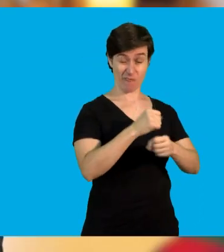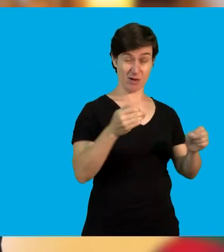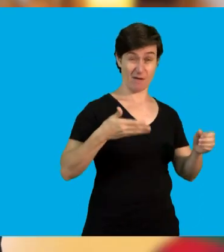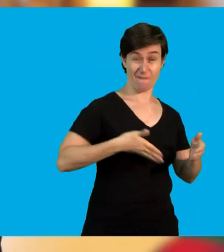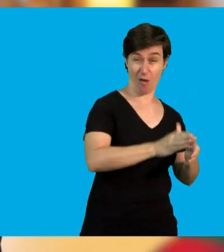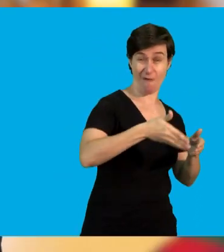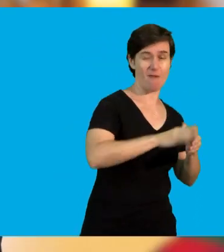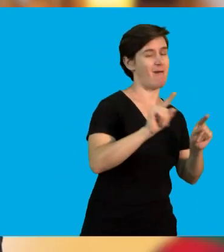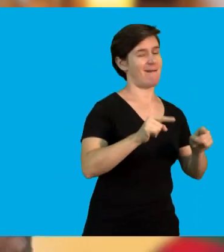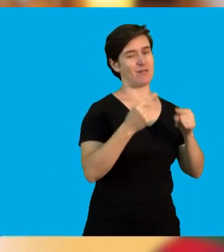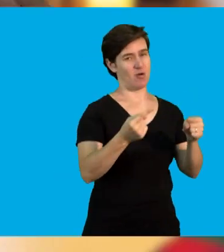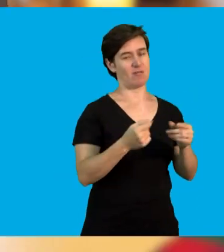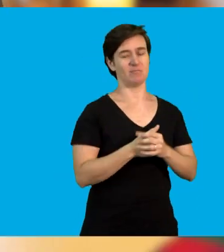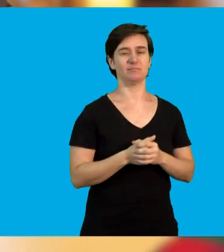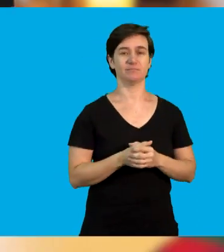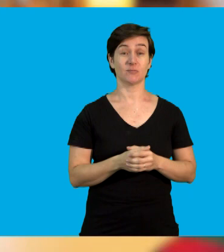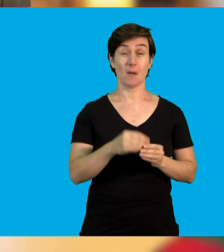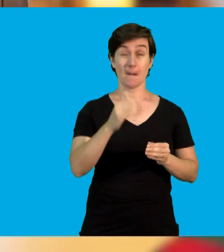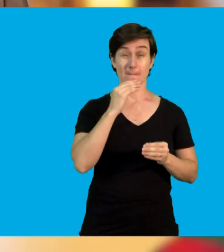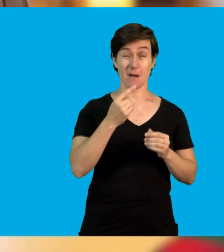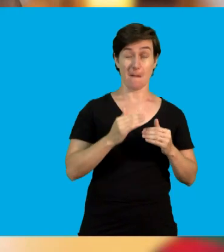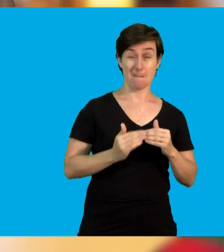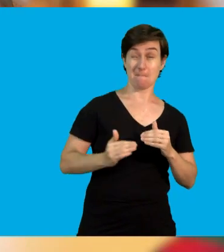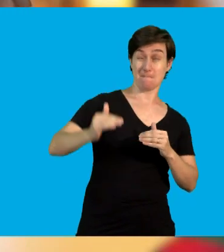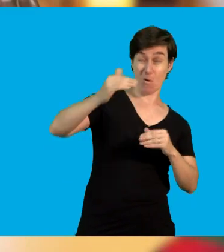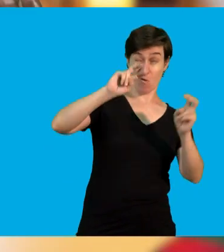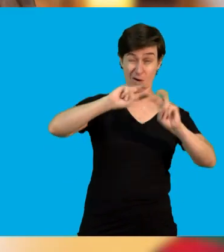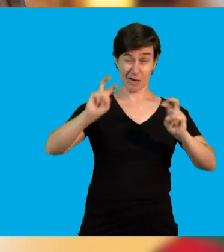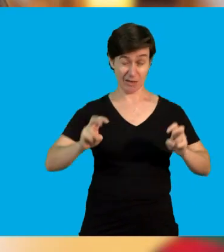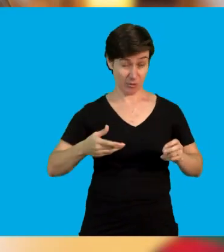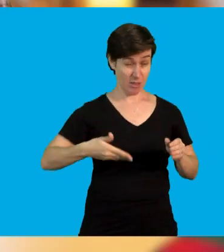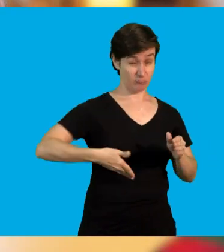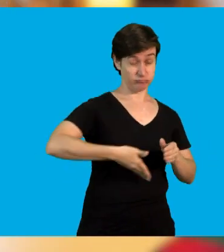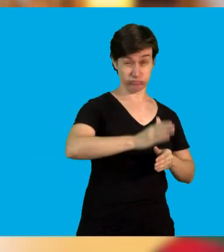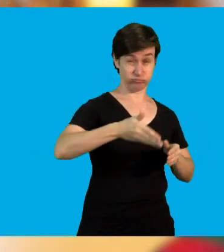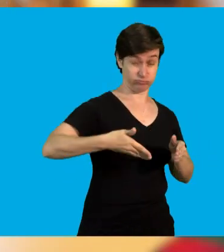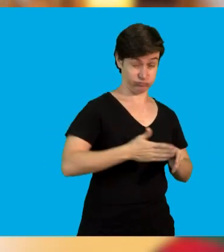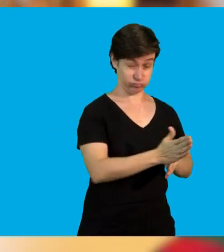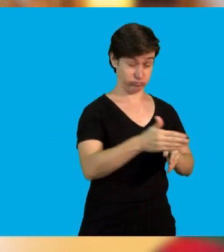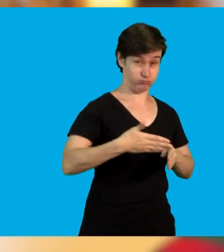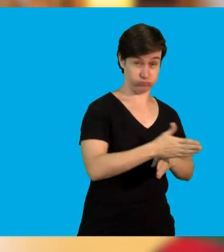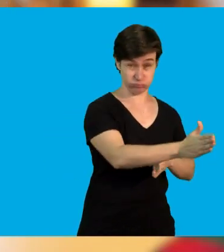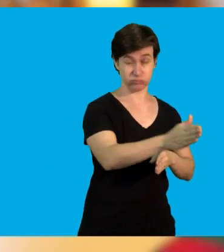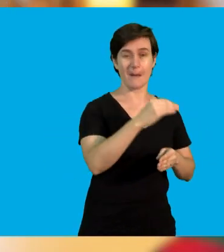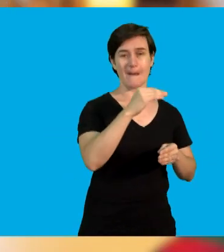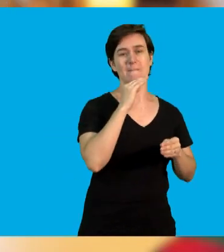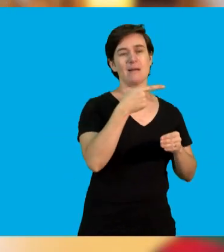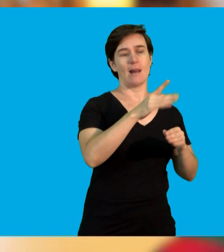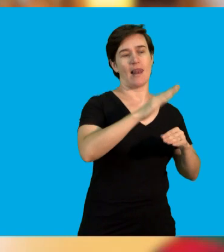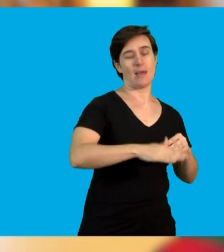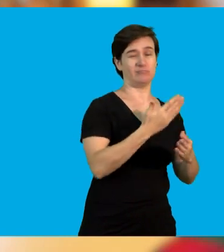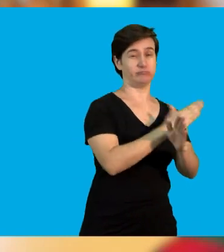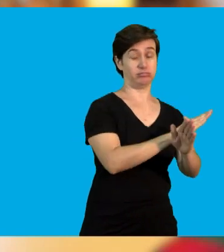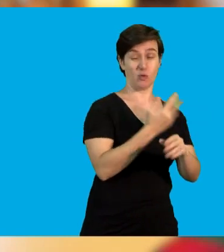current that you're going to have. So in other words, when the current increases, the resistance is going to decrease. Or if we have a higher resistance,